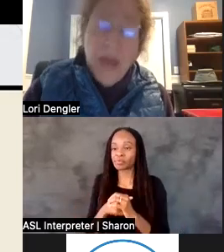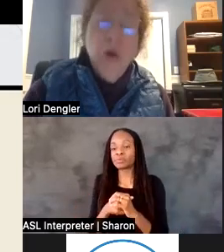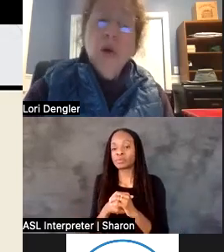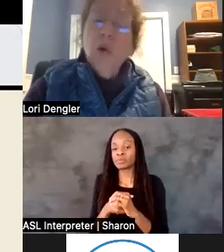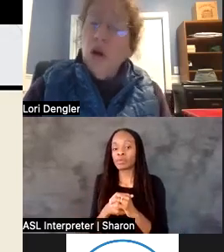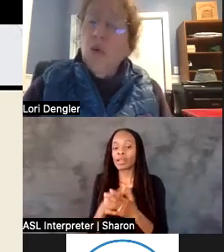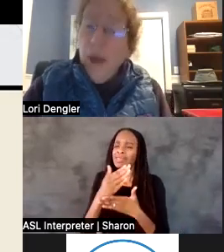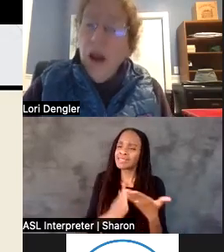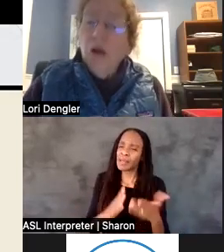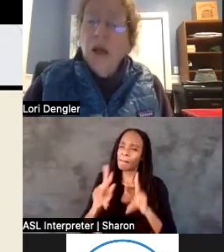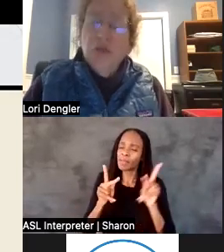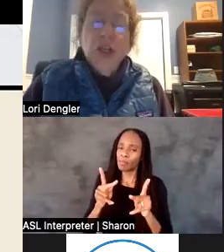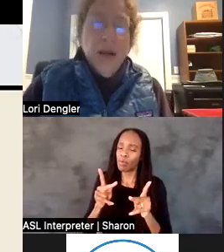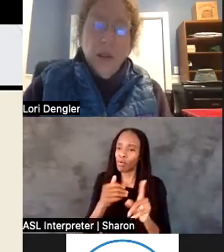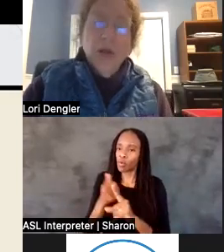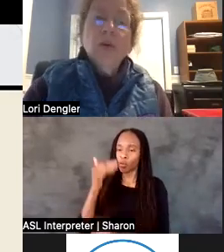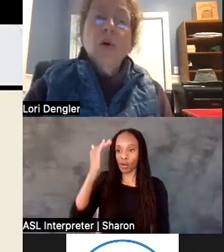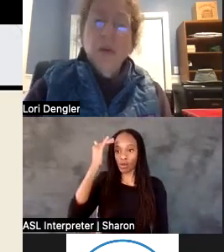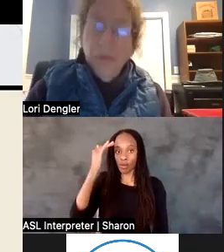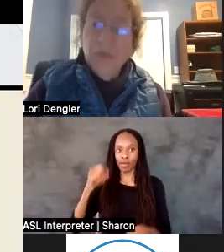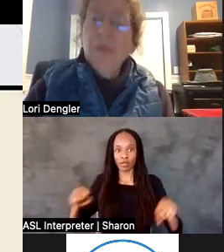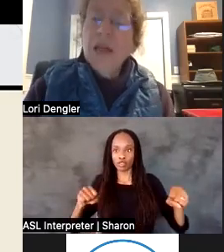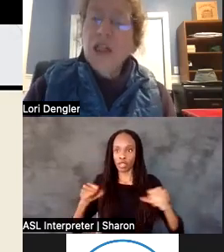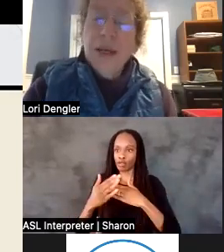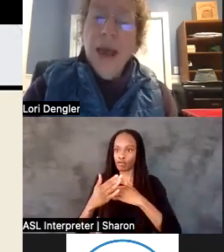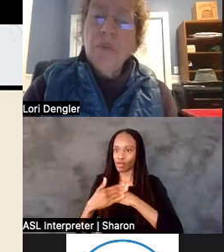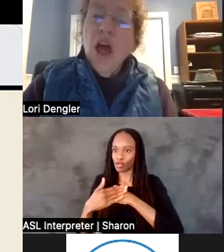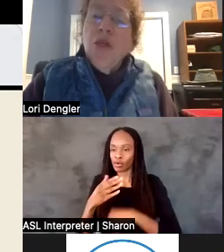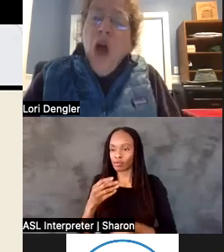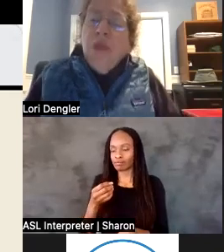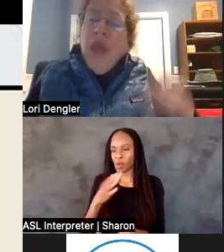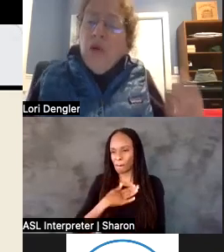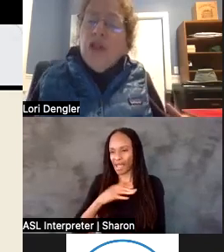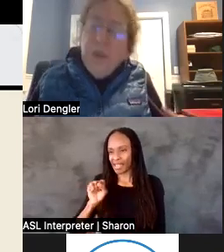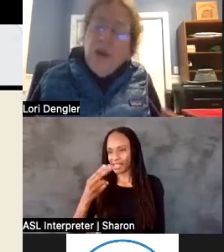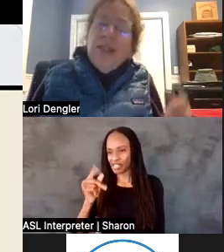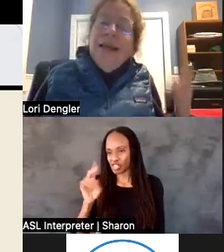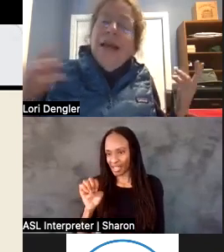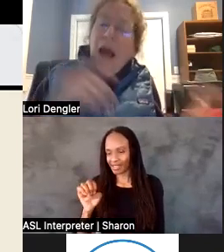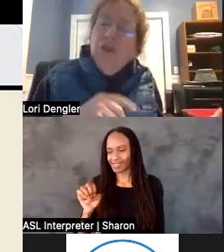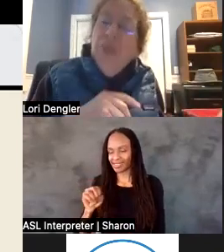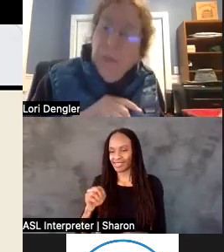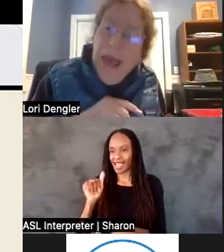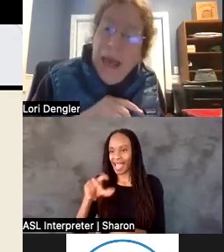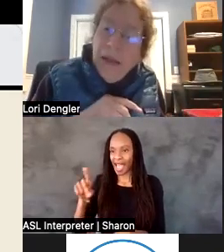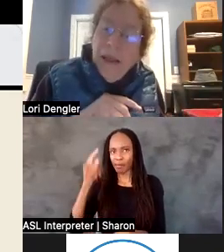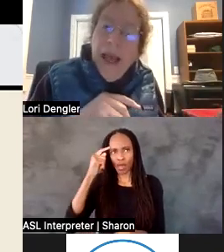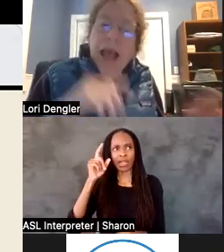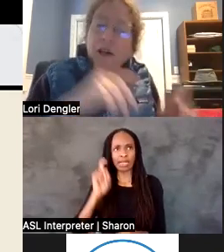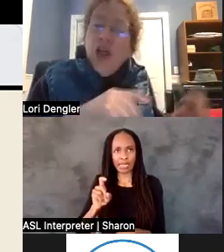Some people who were aware of Shake Alert or the My Shake app thought they were supposed to get out of their